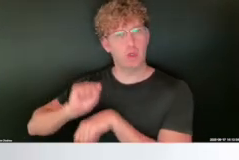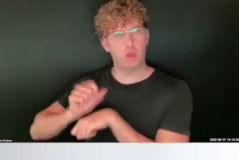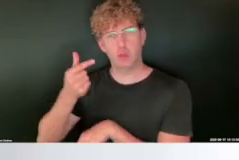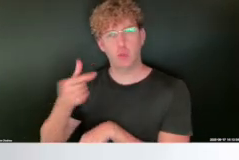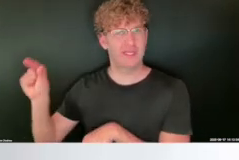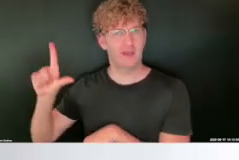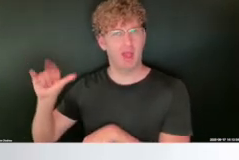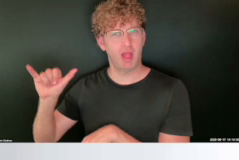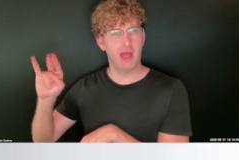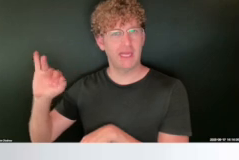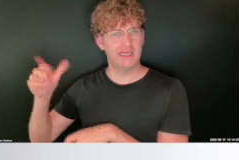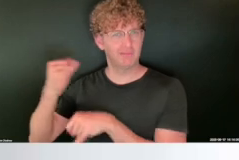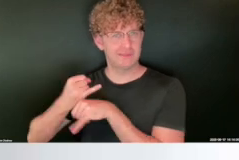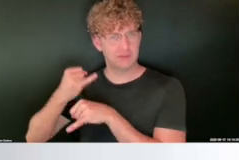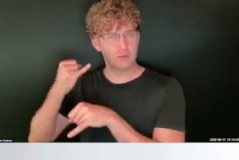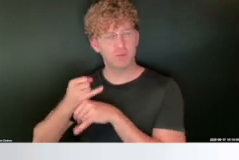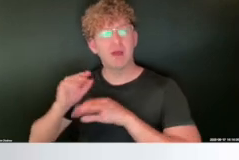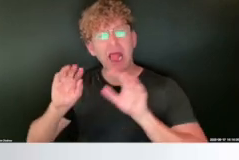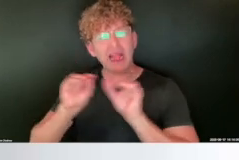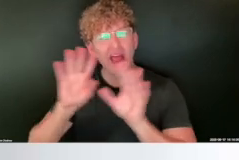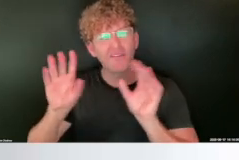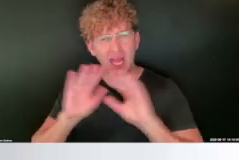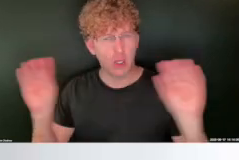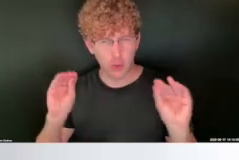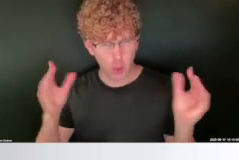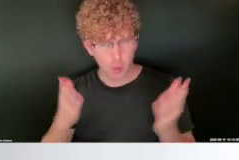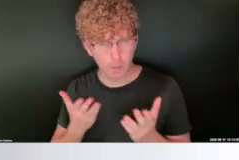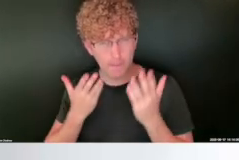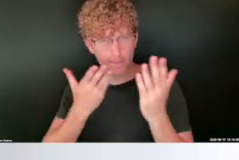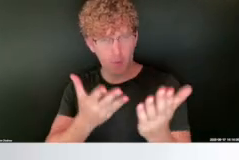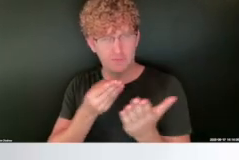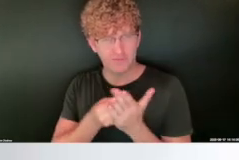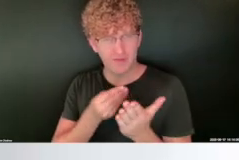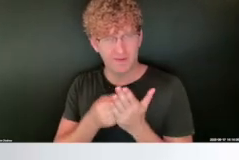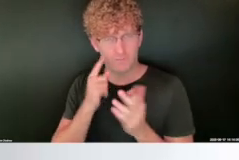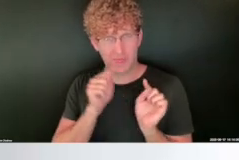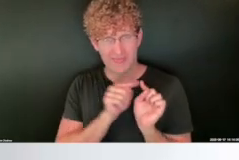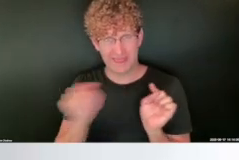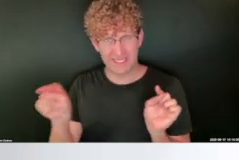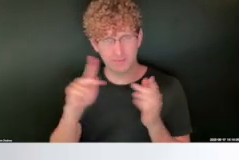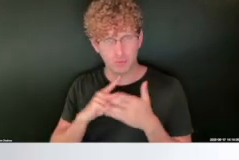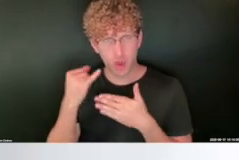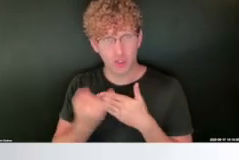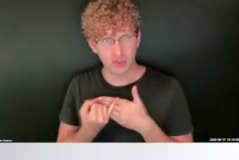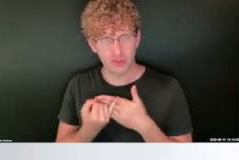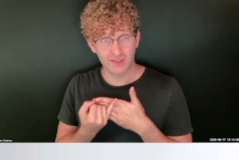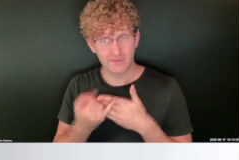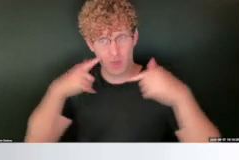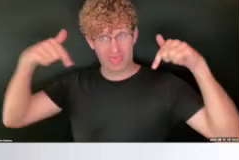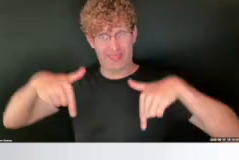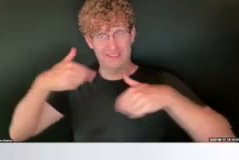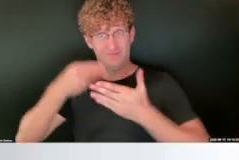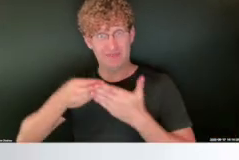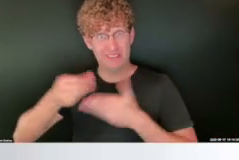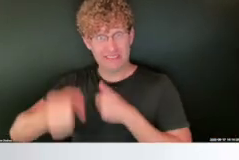no proposed funding for these projects for this fiscal year, but some of the projects